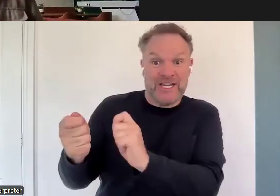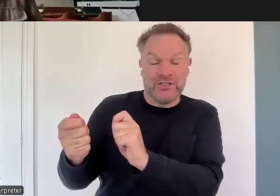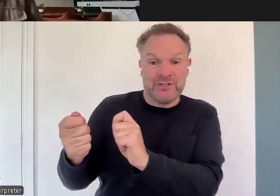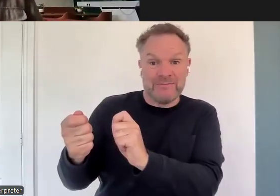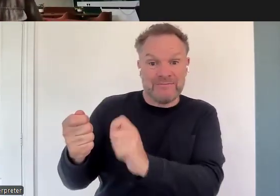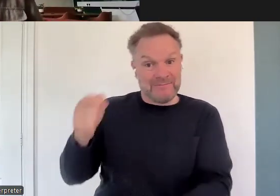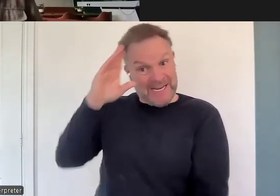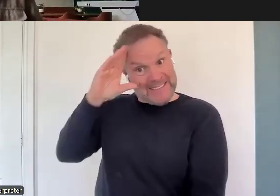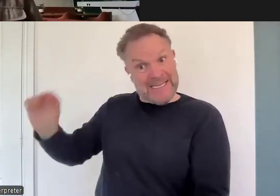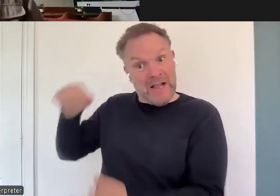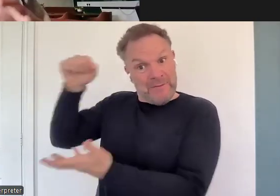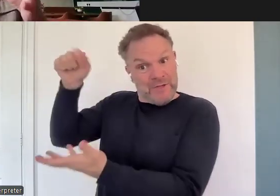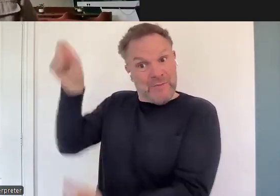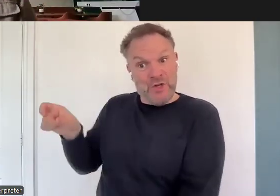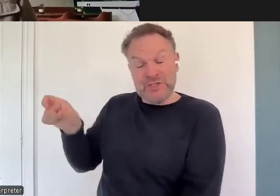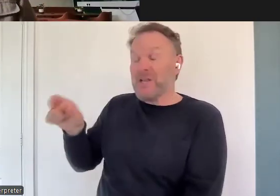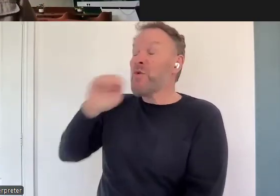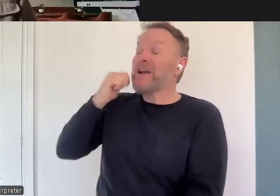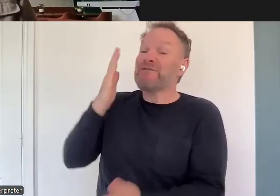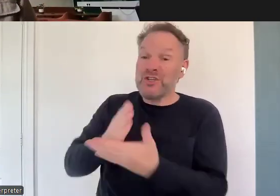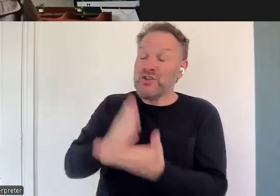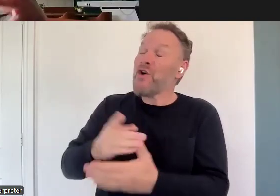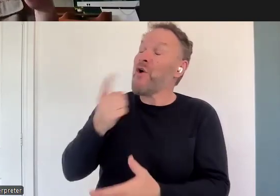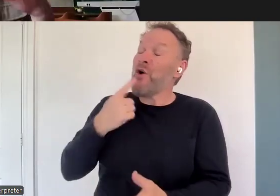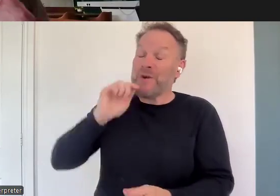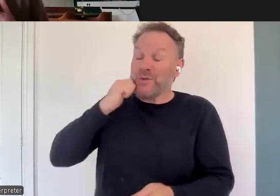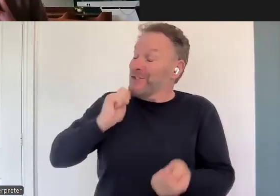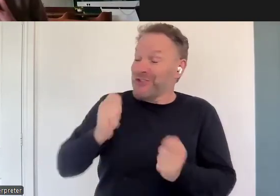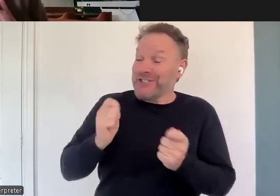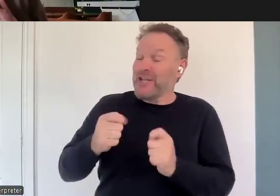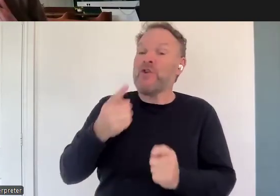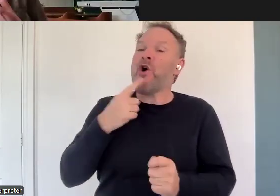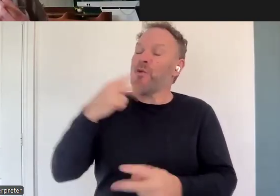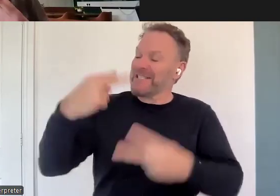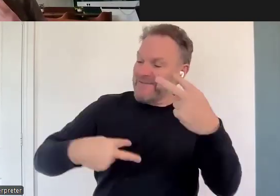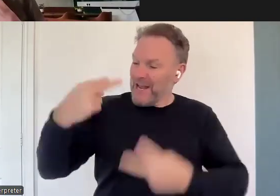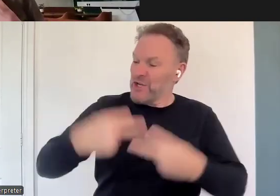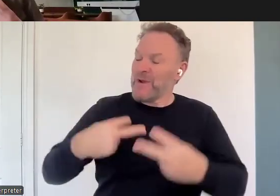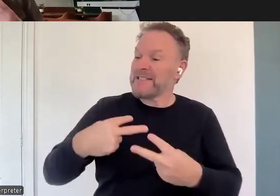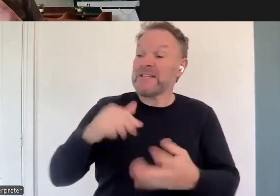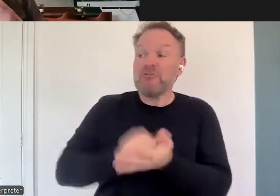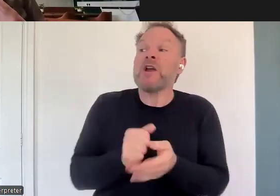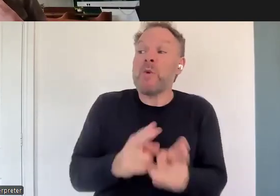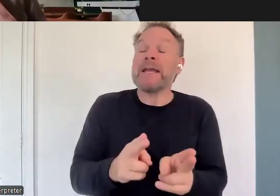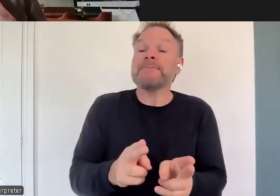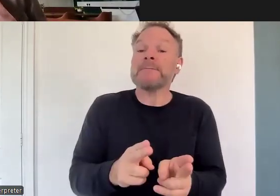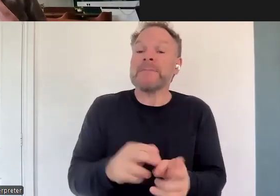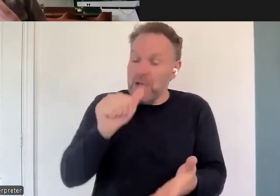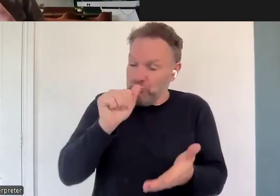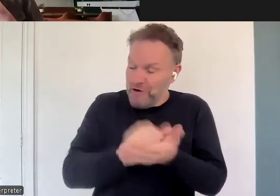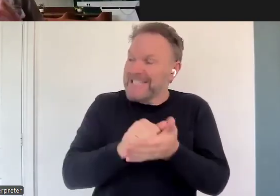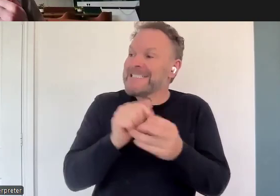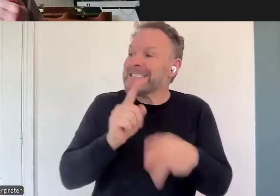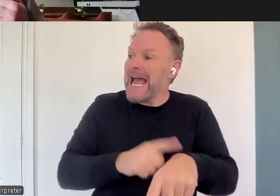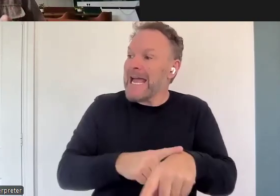and benefactors certainty that we will always be evolving, we always be evaluating in the right way, at the right time, for the